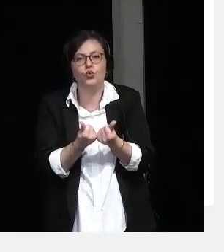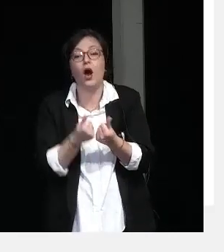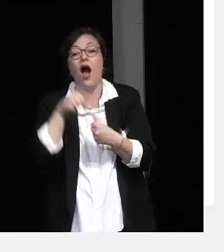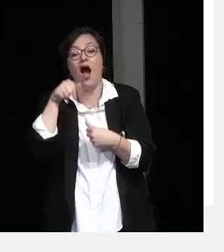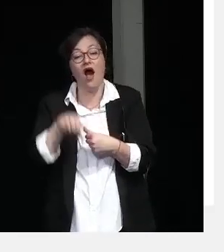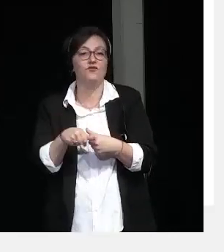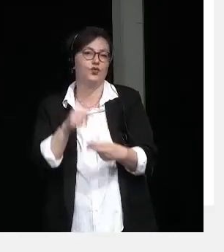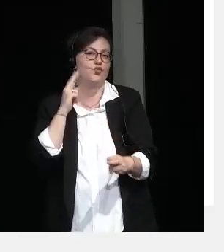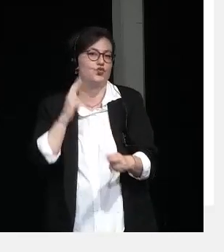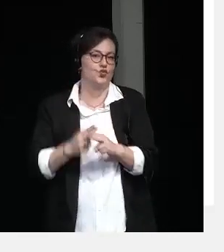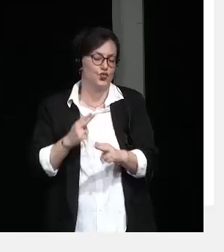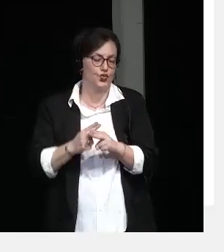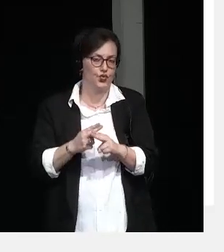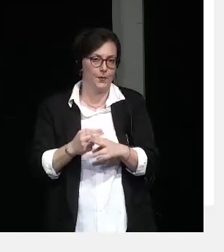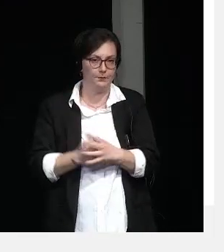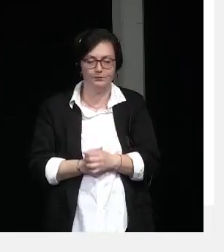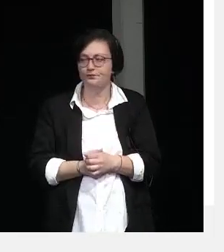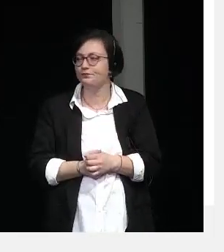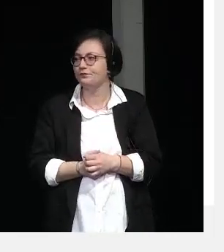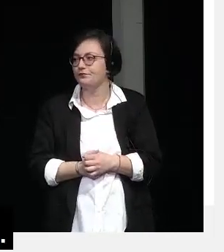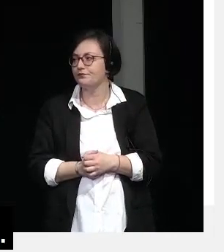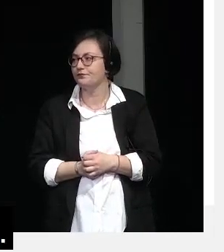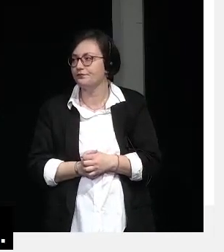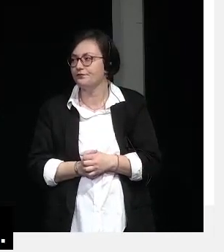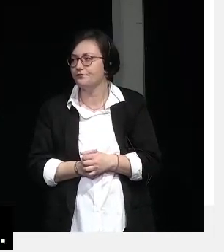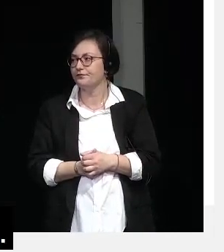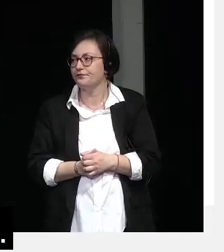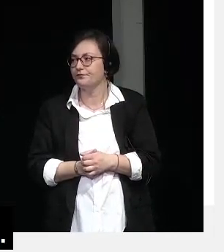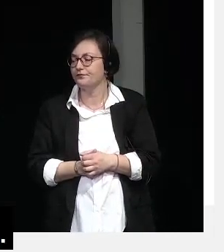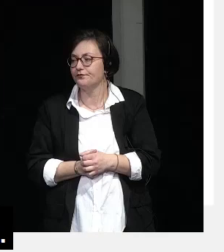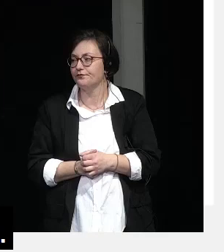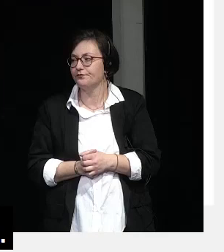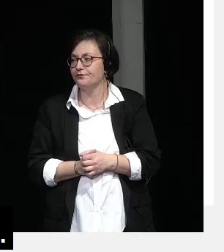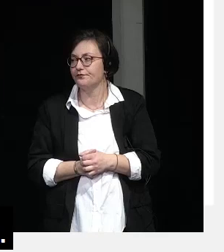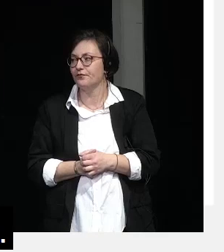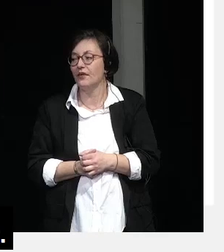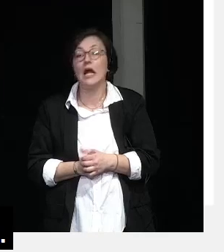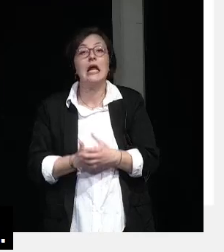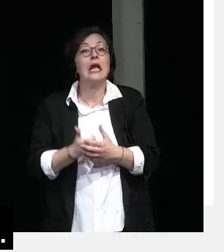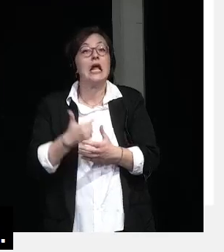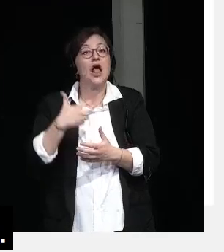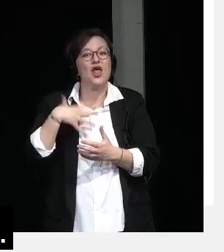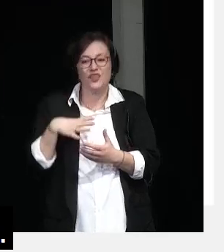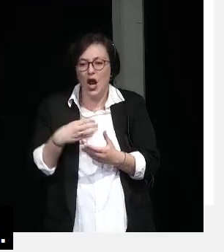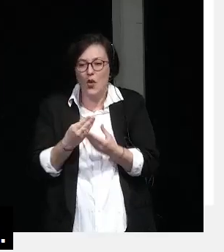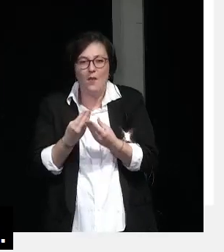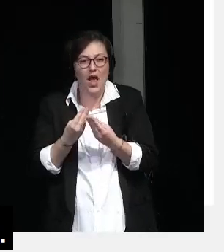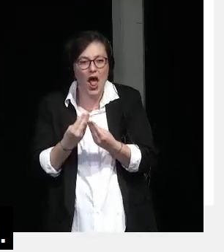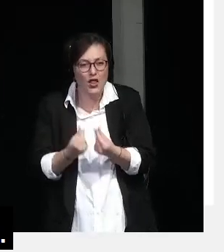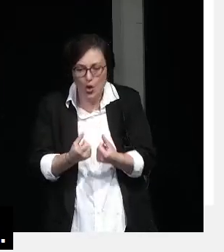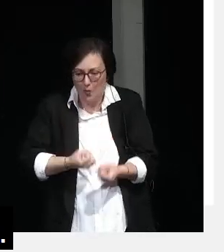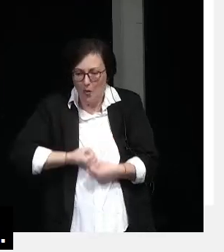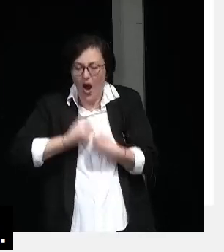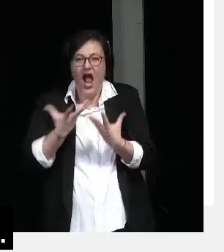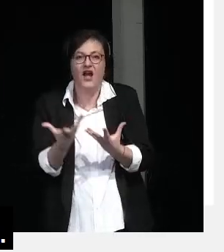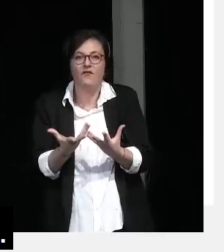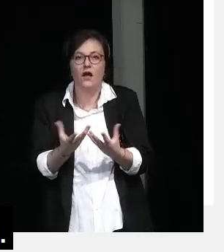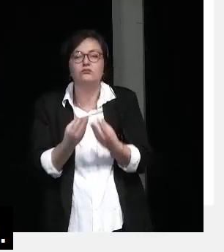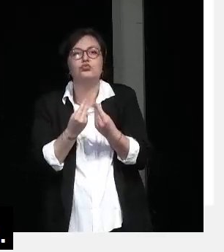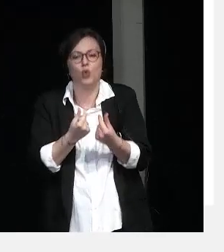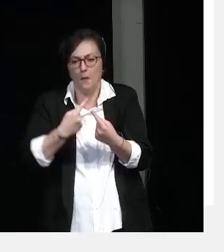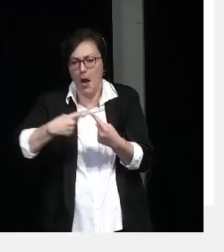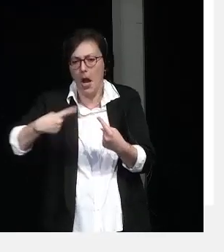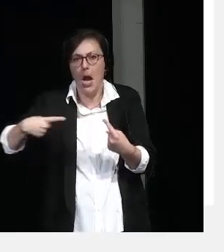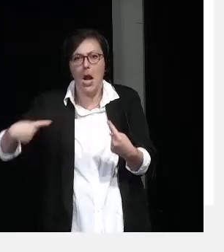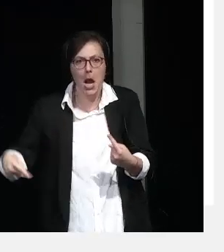provide multiple means there, multiple means of expression, multiple means of representation, multiple means of